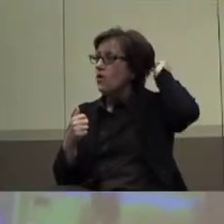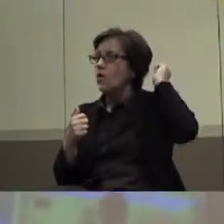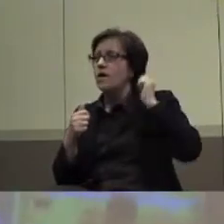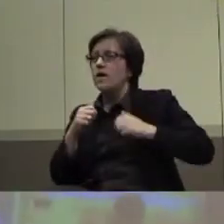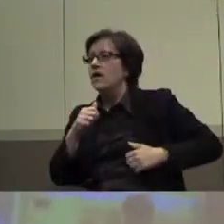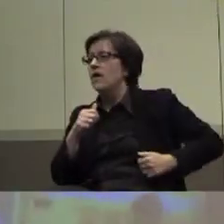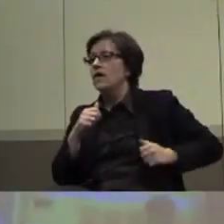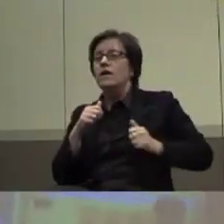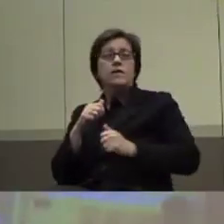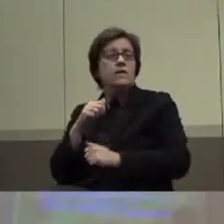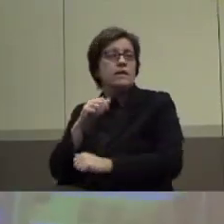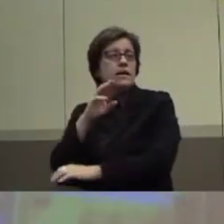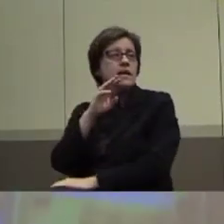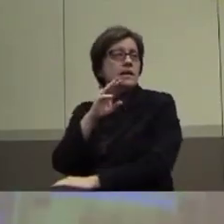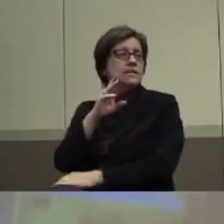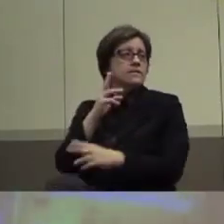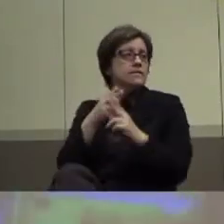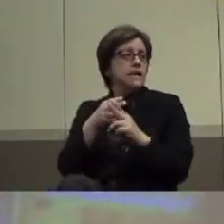Okay.